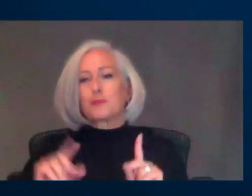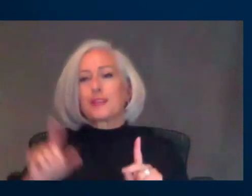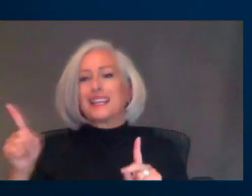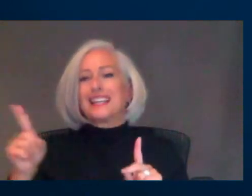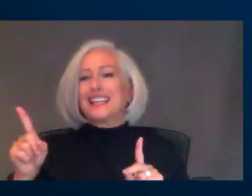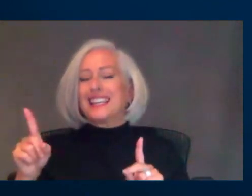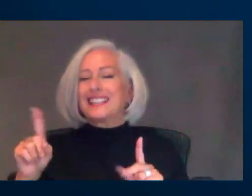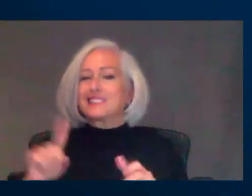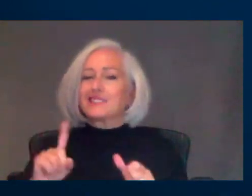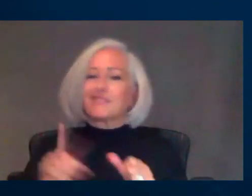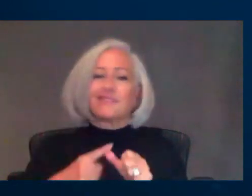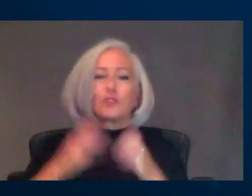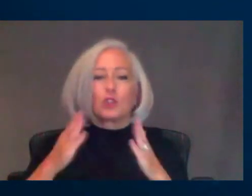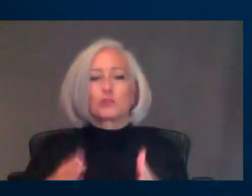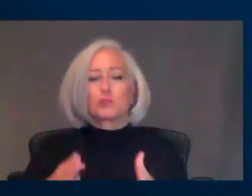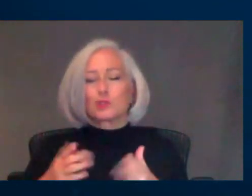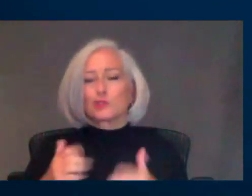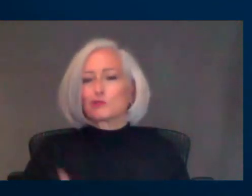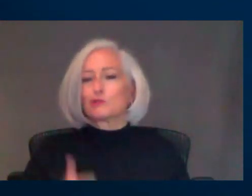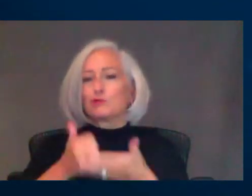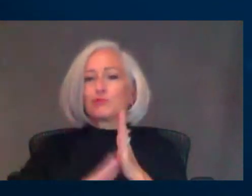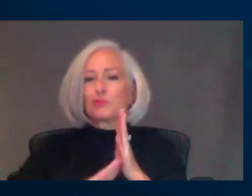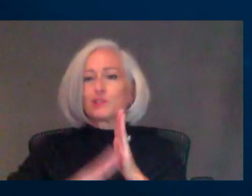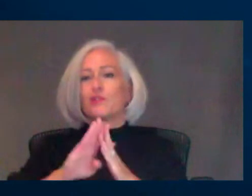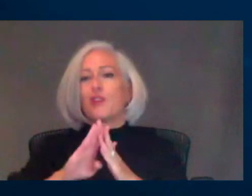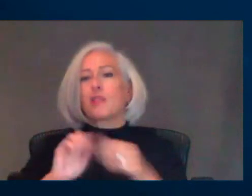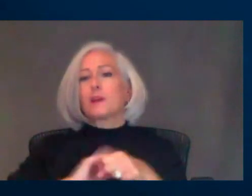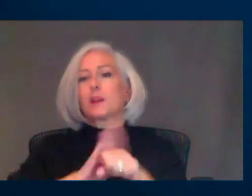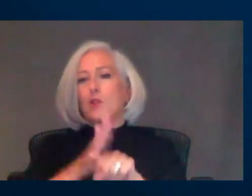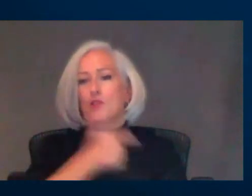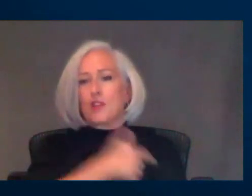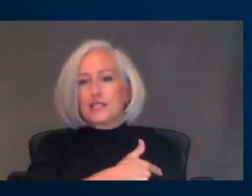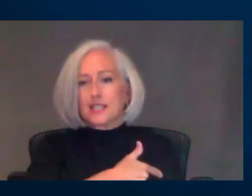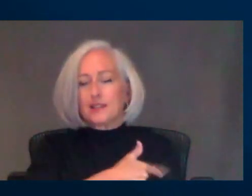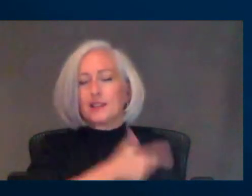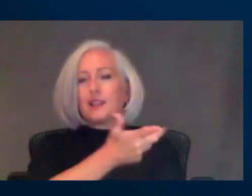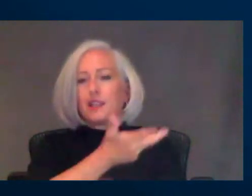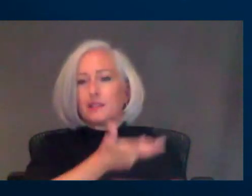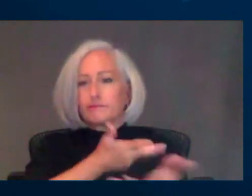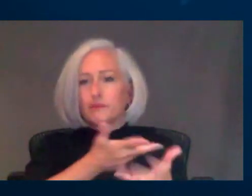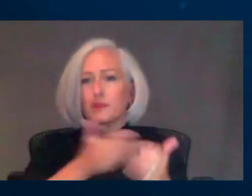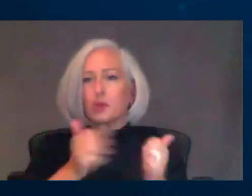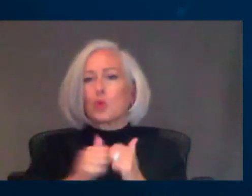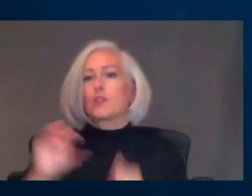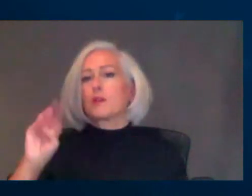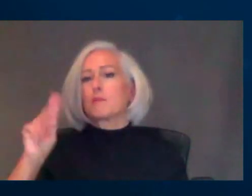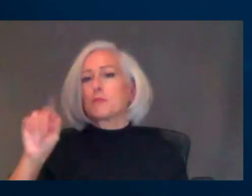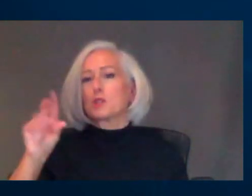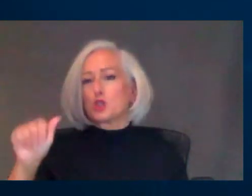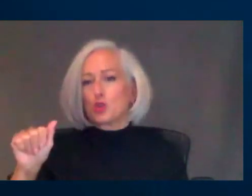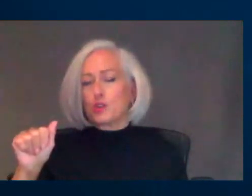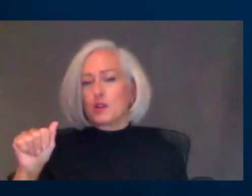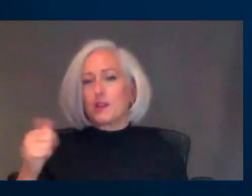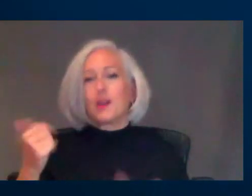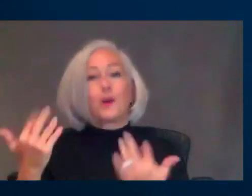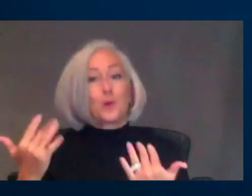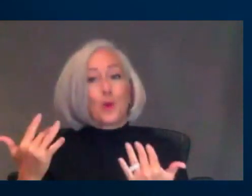If anybody has severe asthma and would like to participate in our severe asthma trial, please contact Fatima. Her number